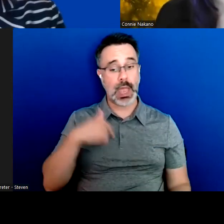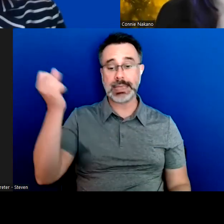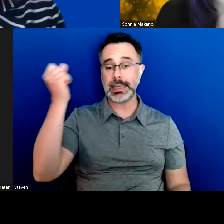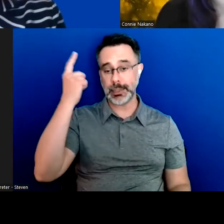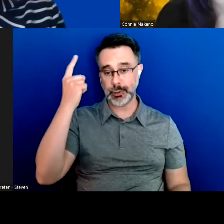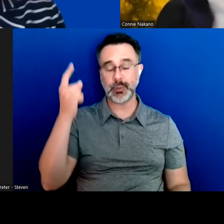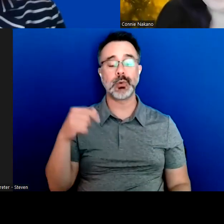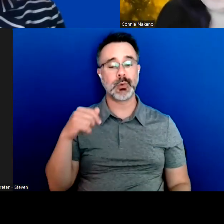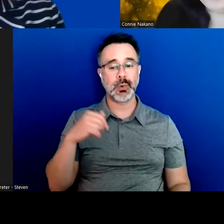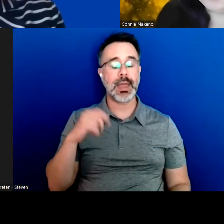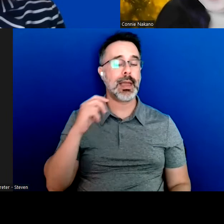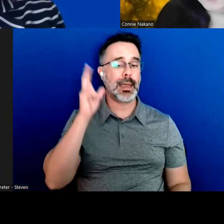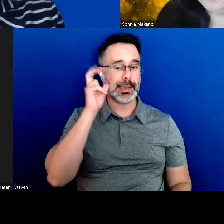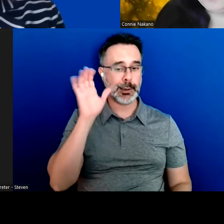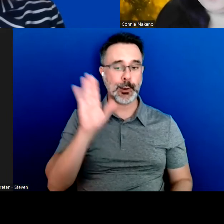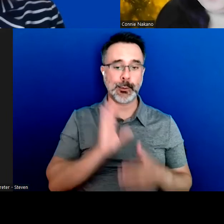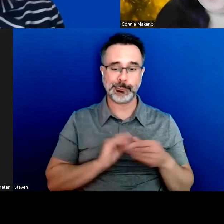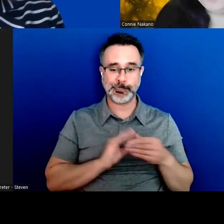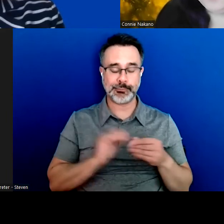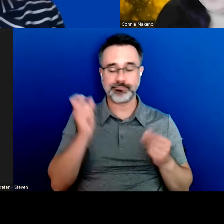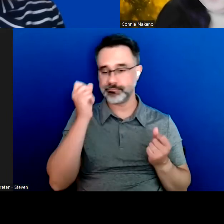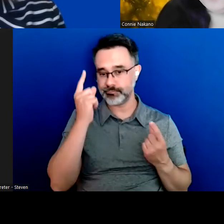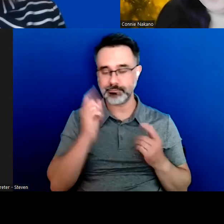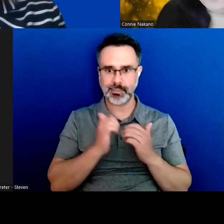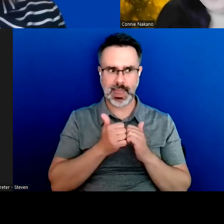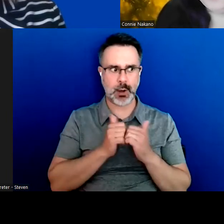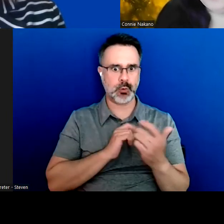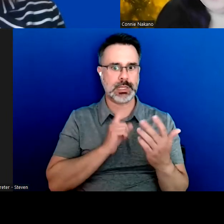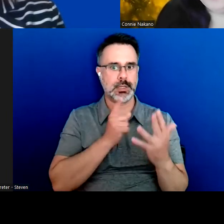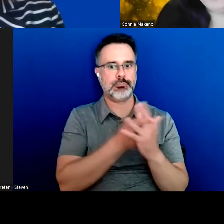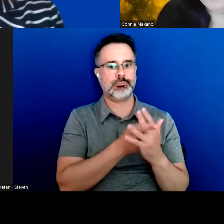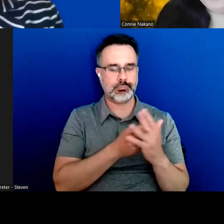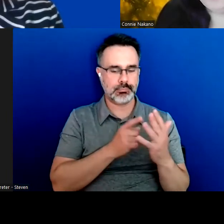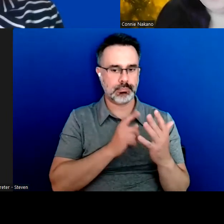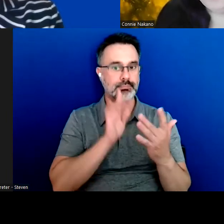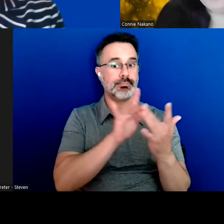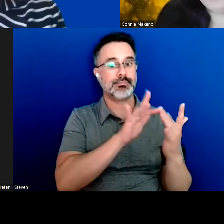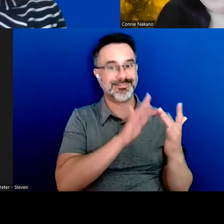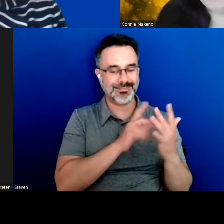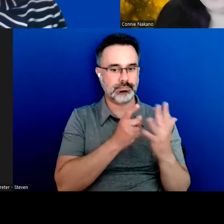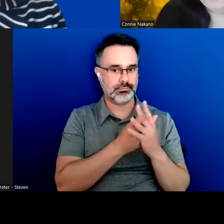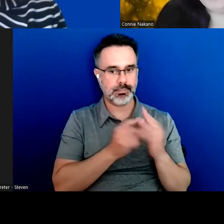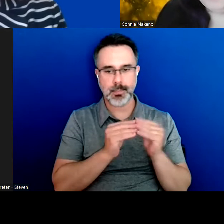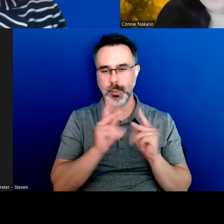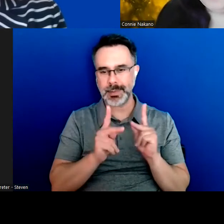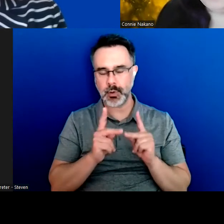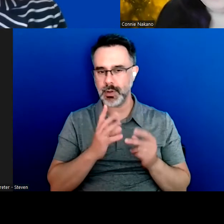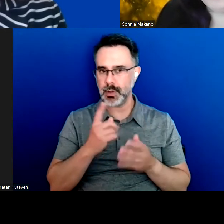about how do we reach more people, and what is the information that we take. And